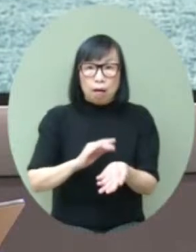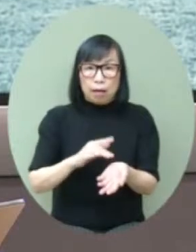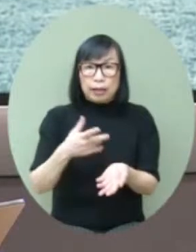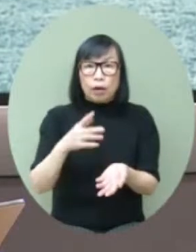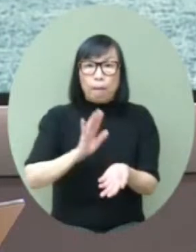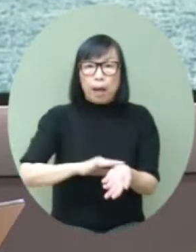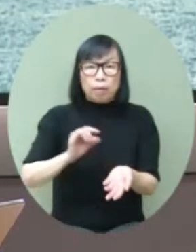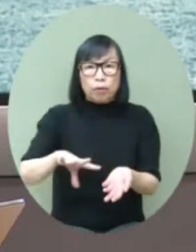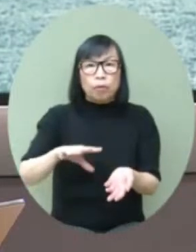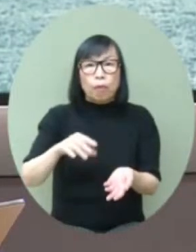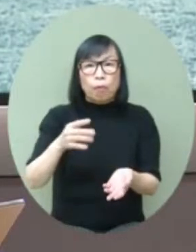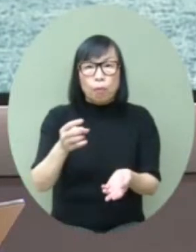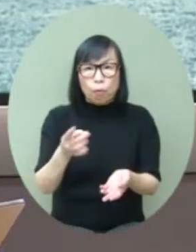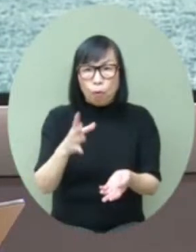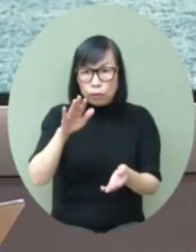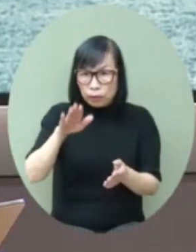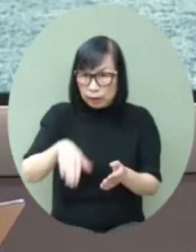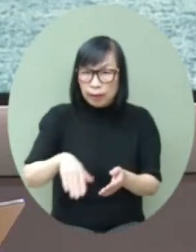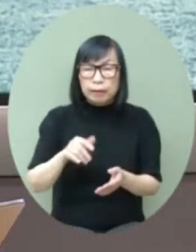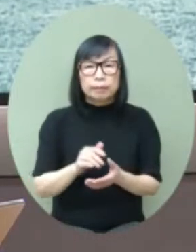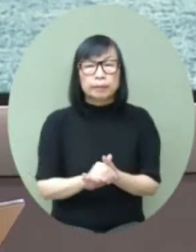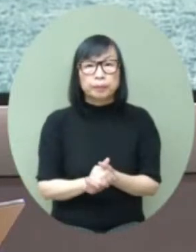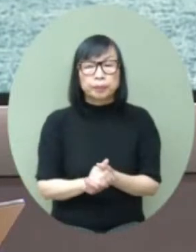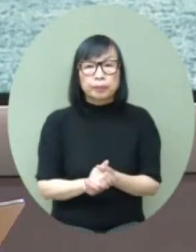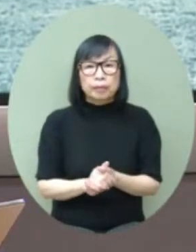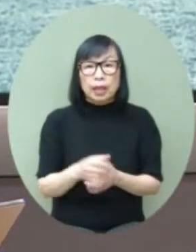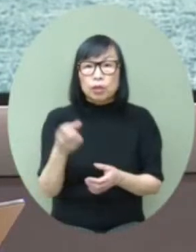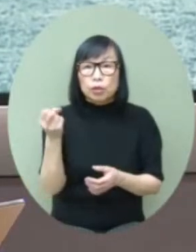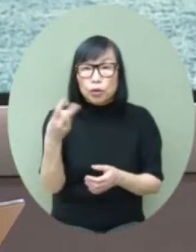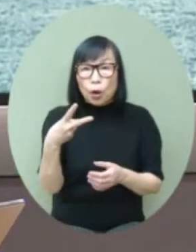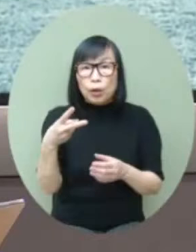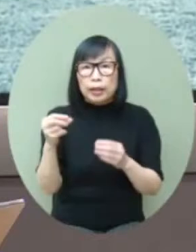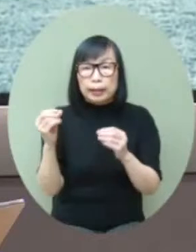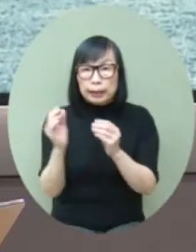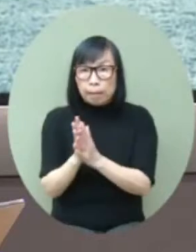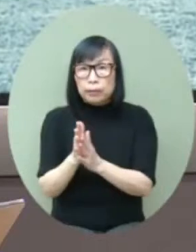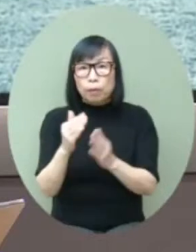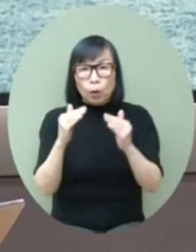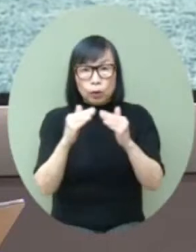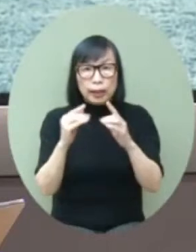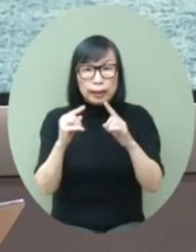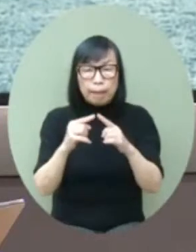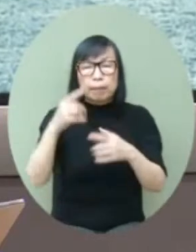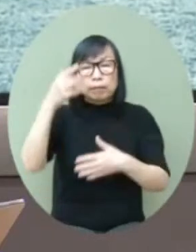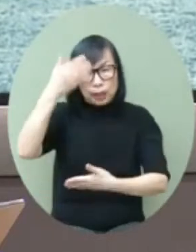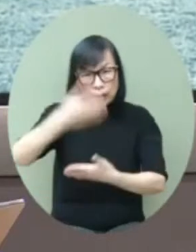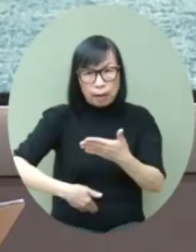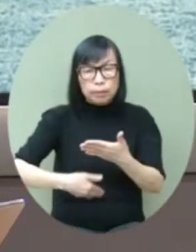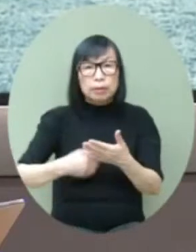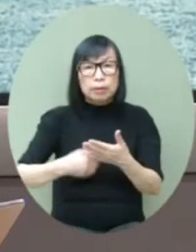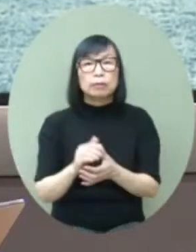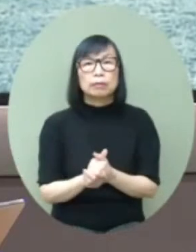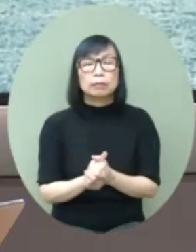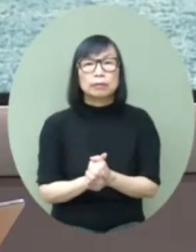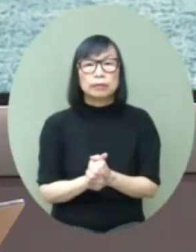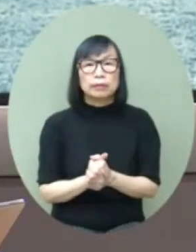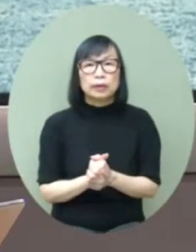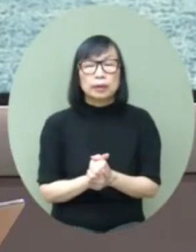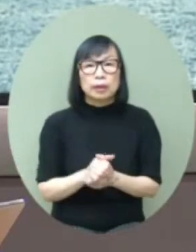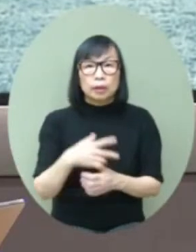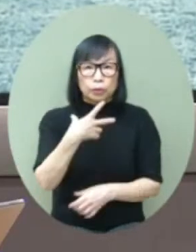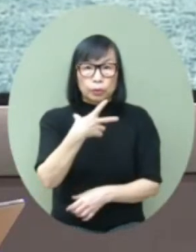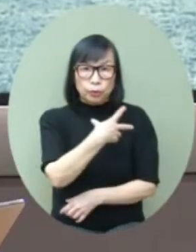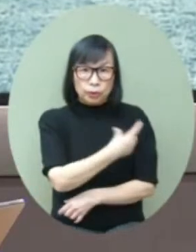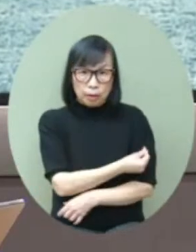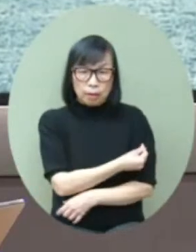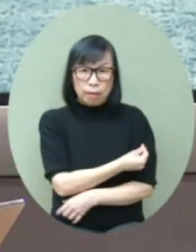with COVID, the viral load would be low, and the likelihood of you transmitting this to your family members would